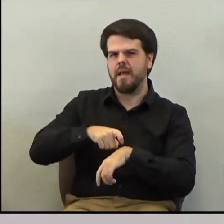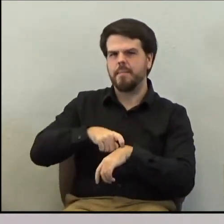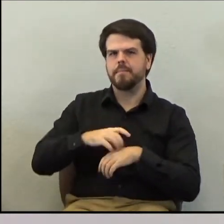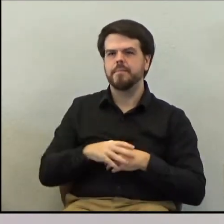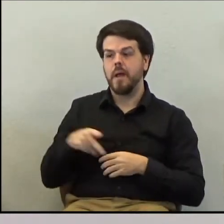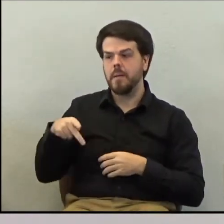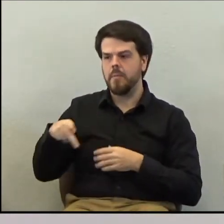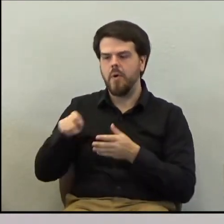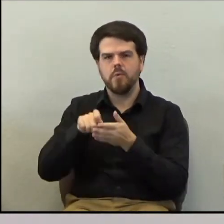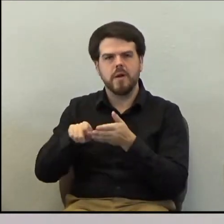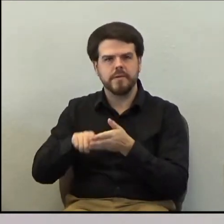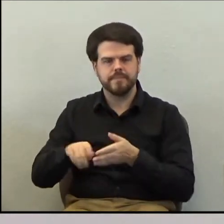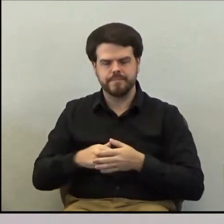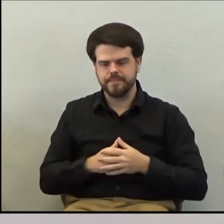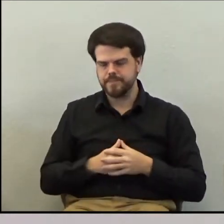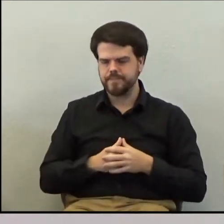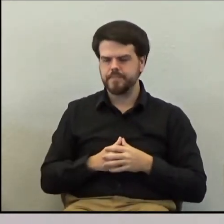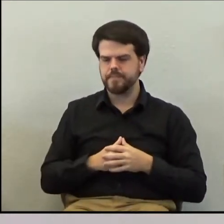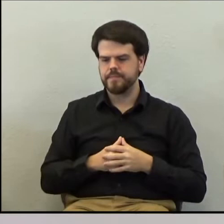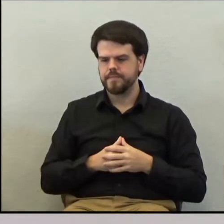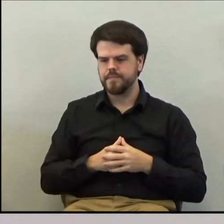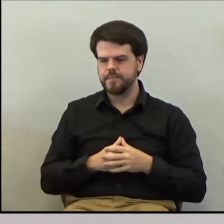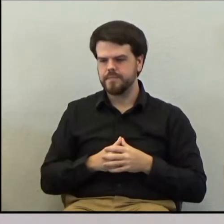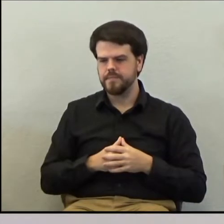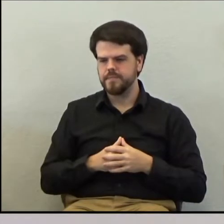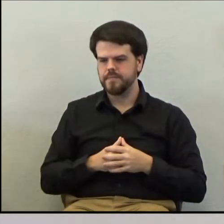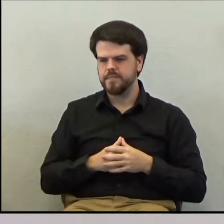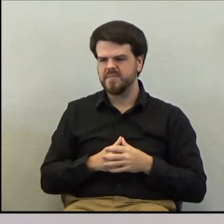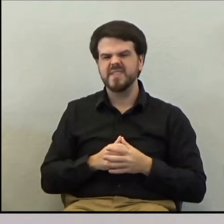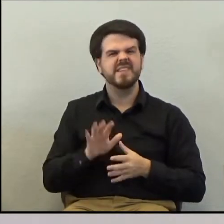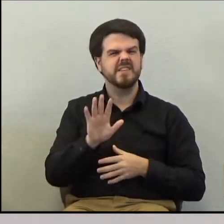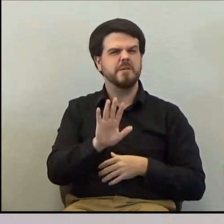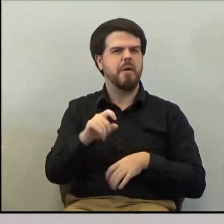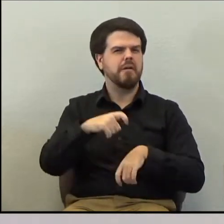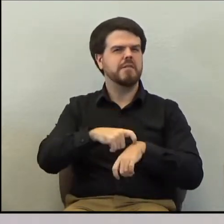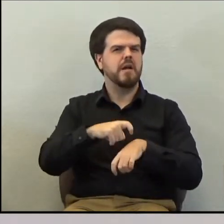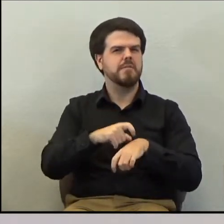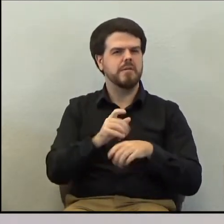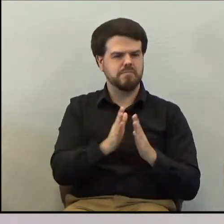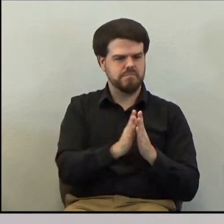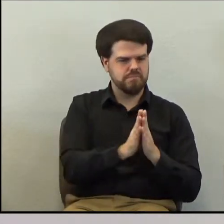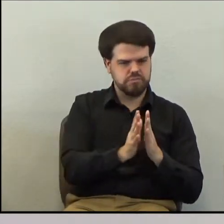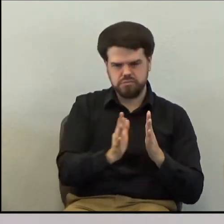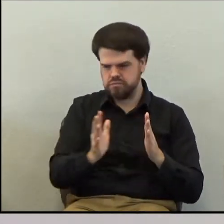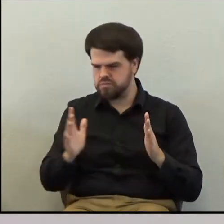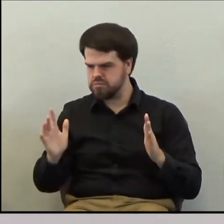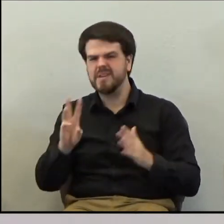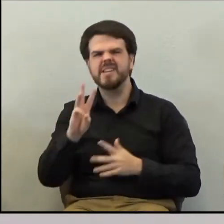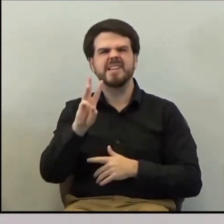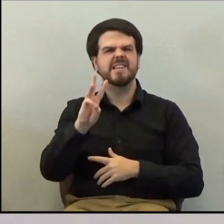wrote this letter. It took about 60 years, 60.